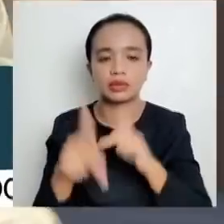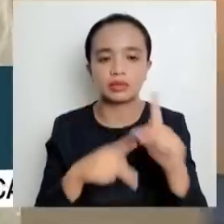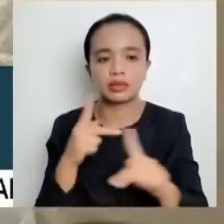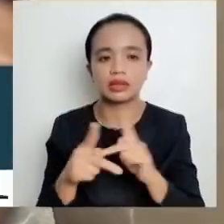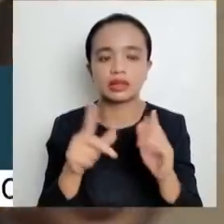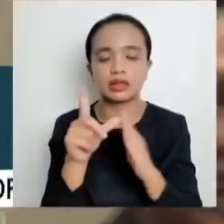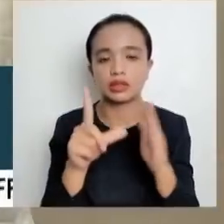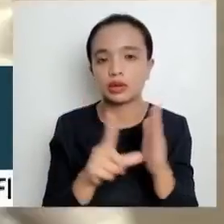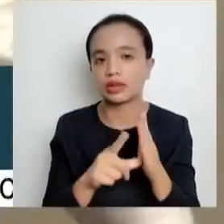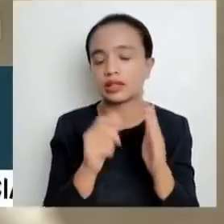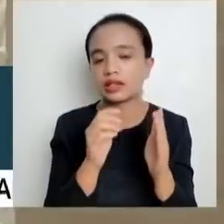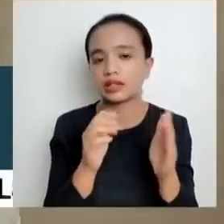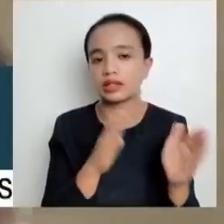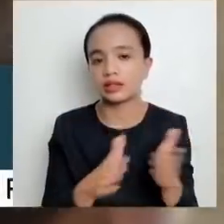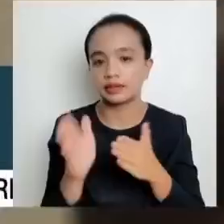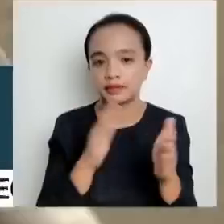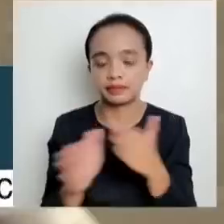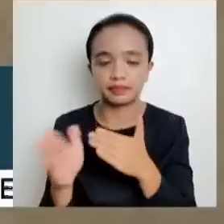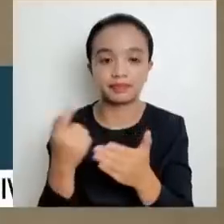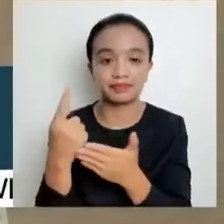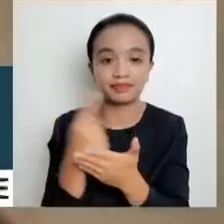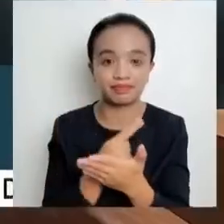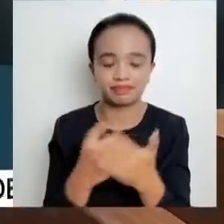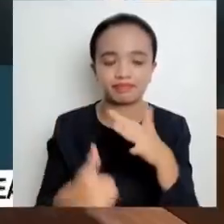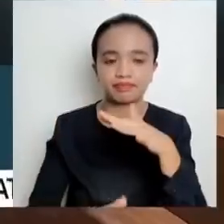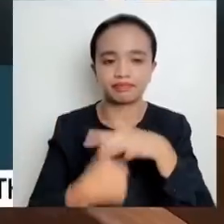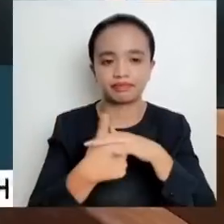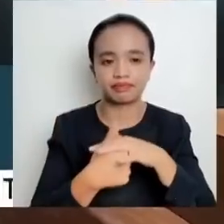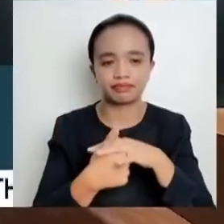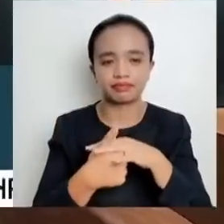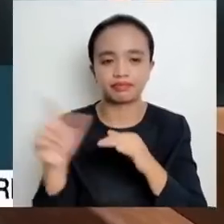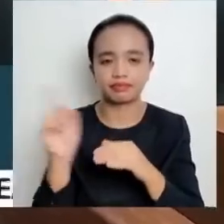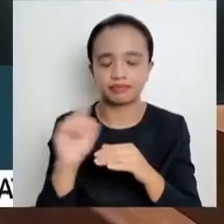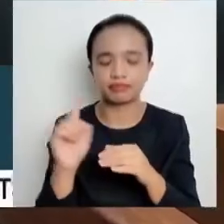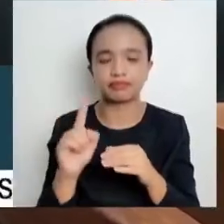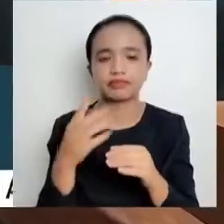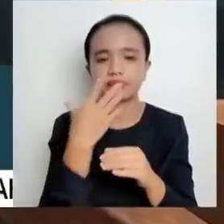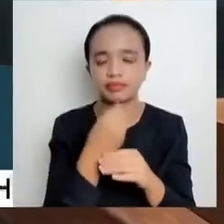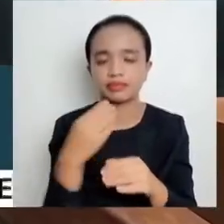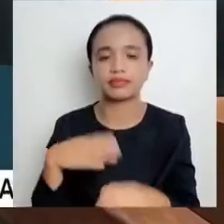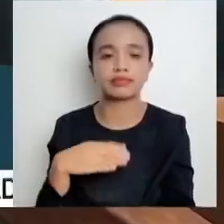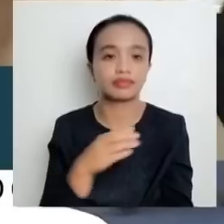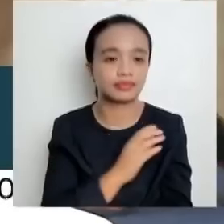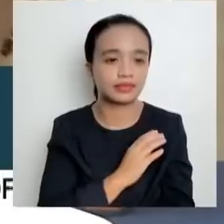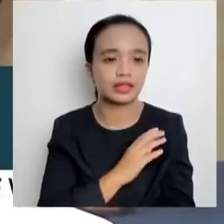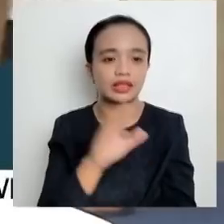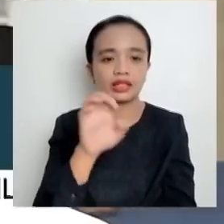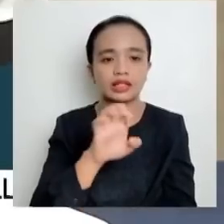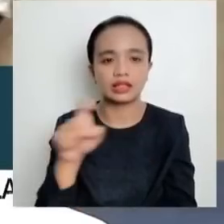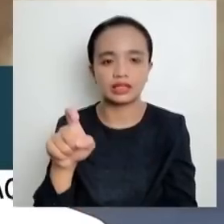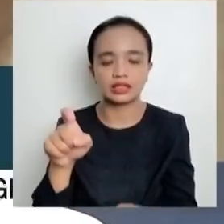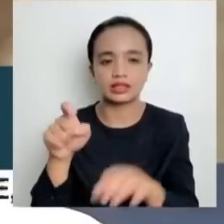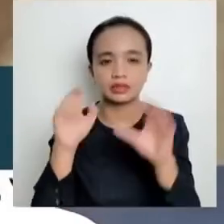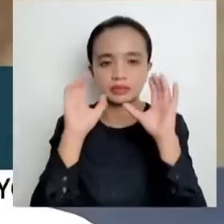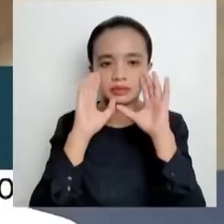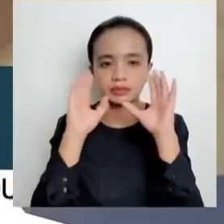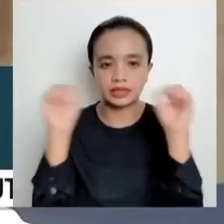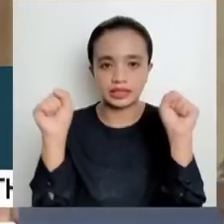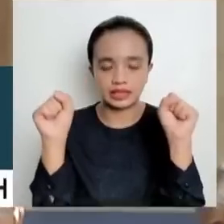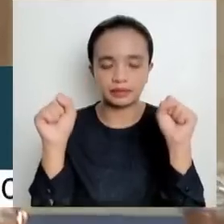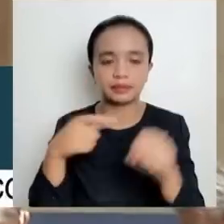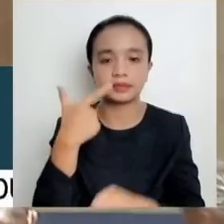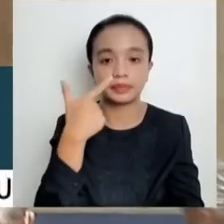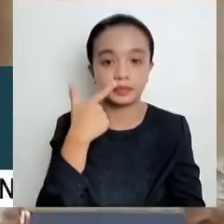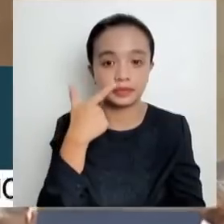House coup surfaced last week, allegedly orchestrated by lawmaker and former President Gloria Macapagal Arroyo after